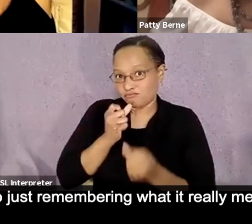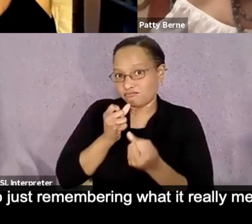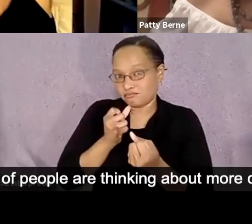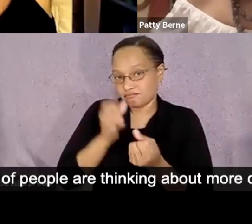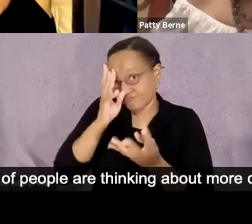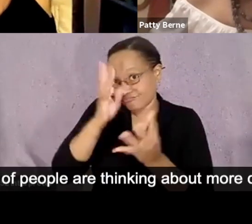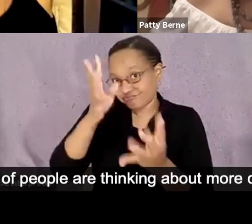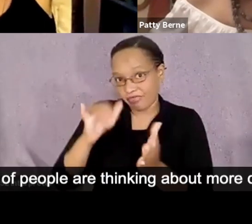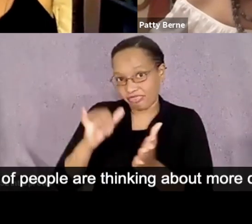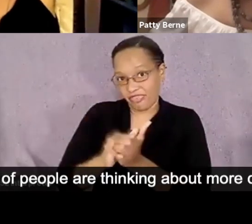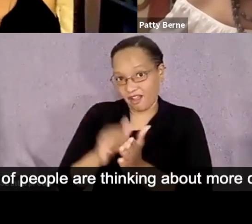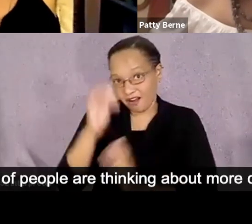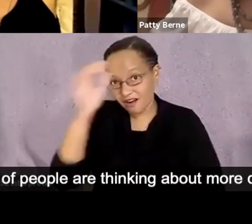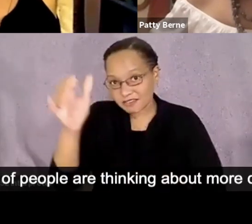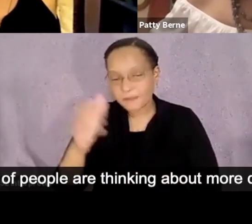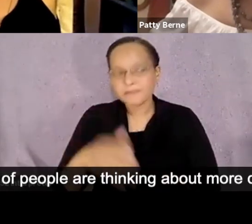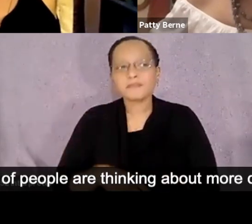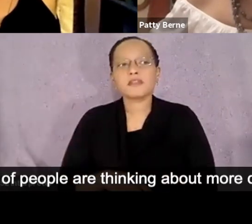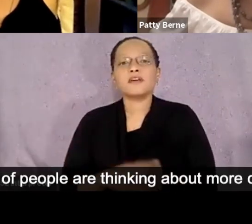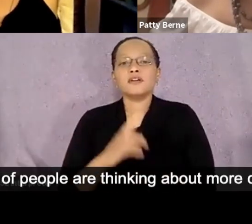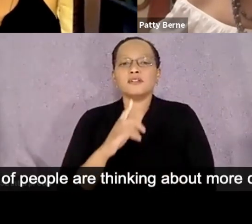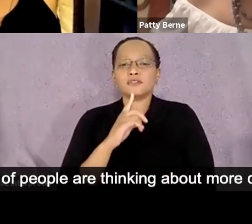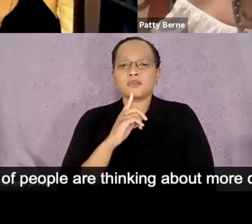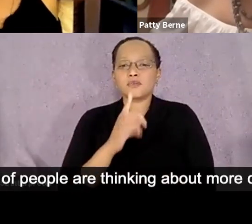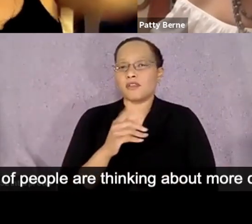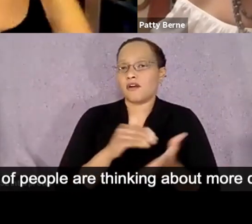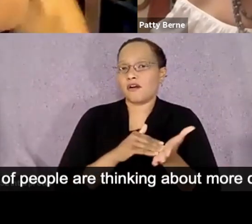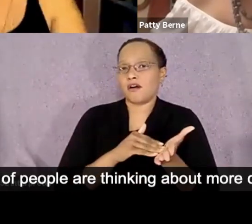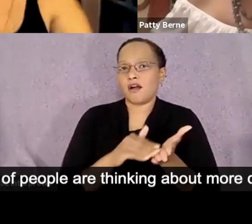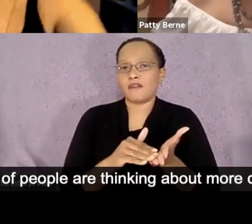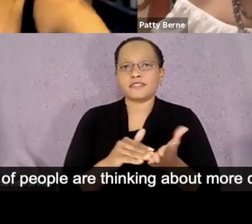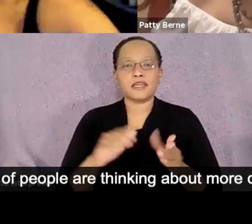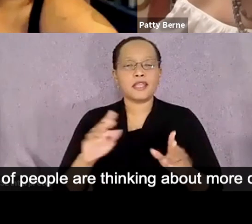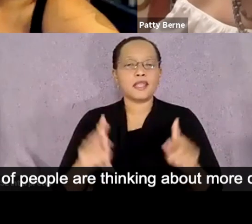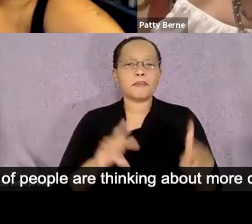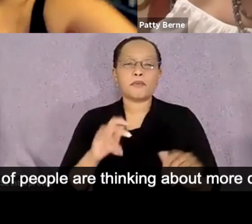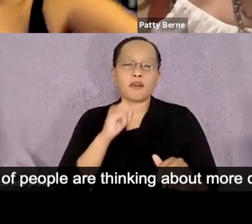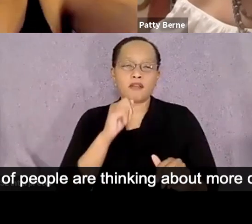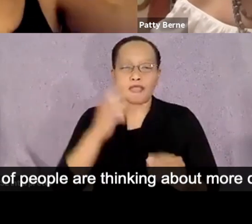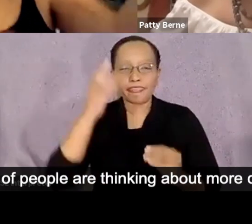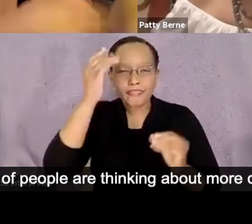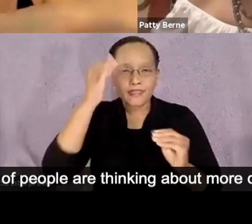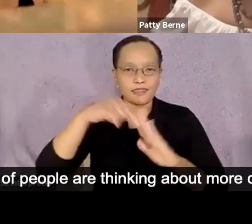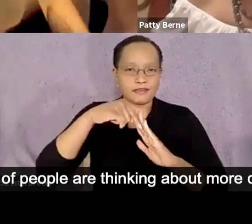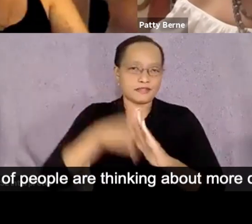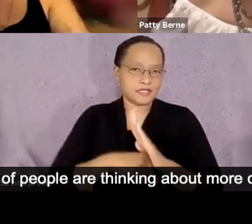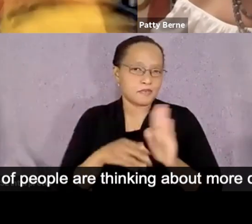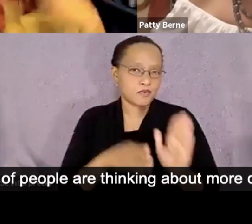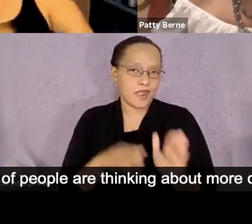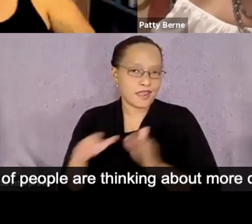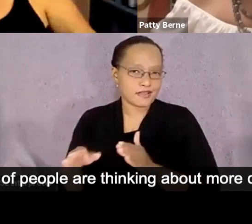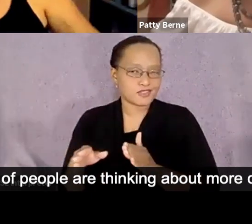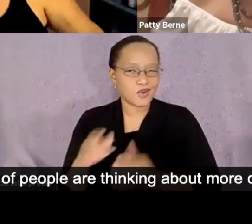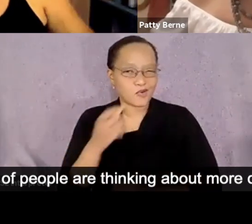than just using this term because a lot of people are thinking about it more deeply. So that's all I'm going to